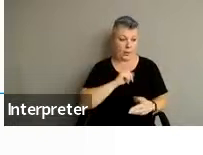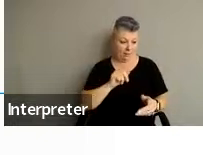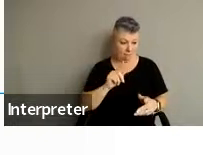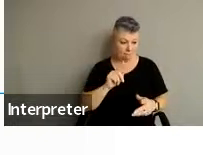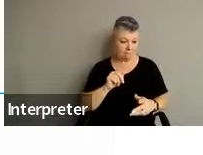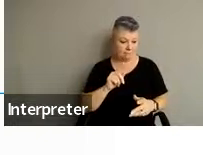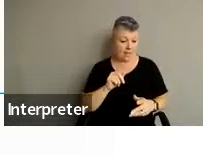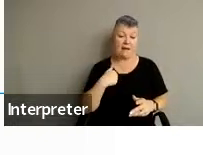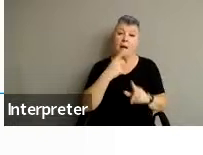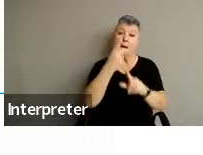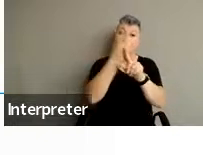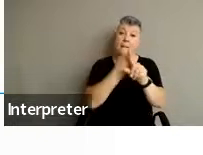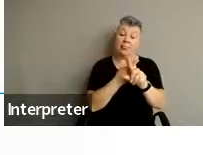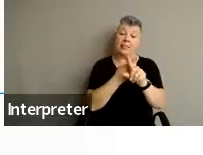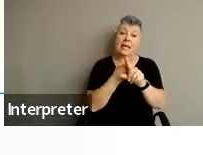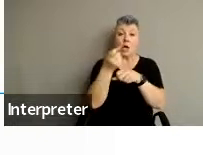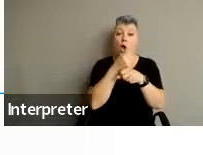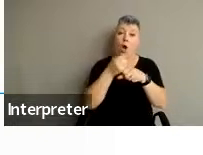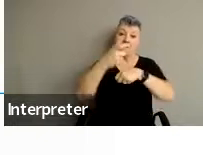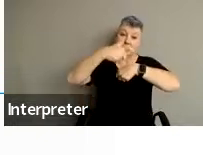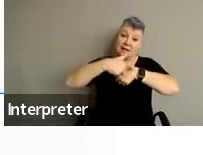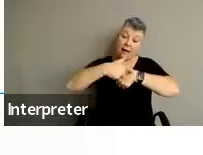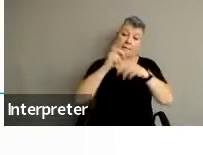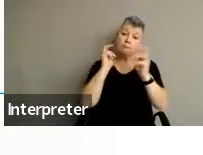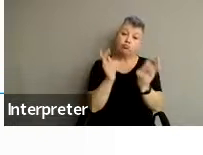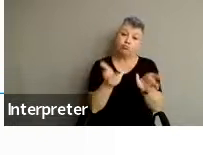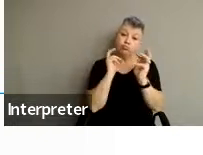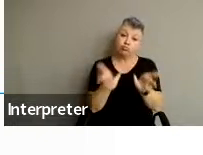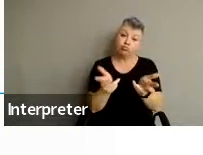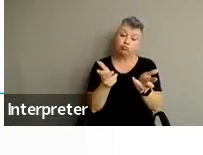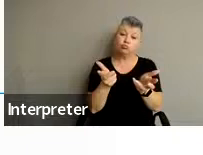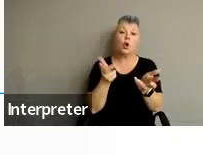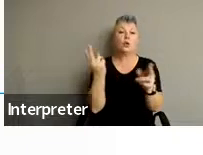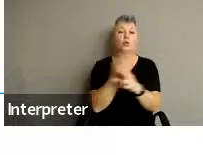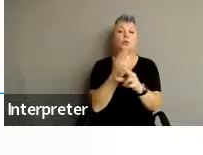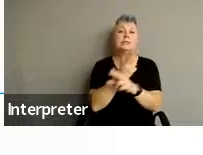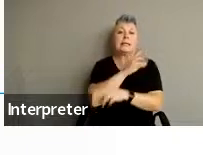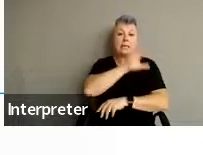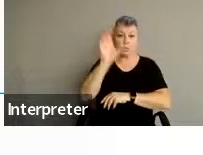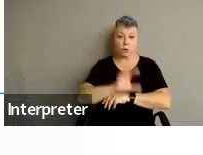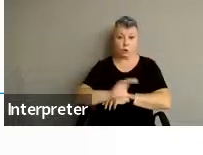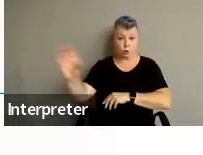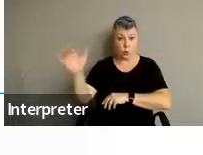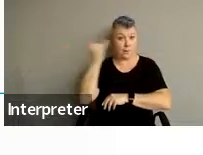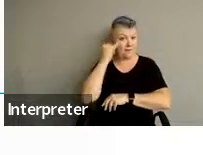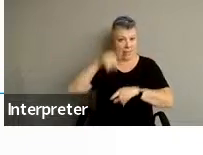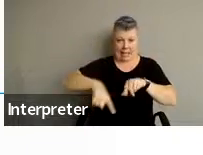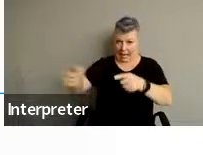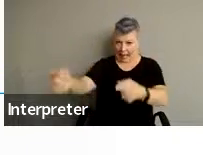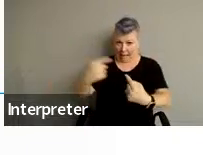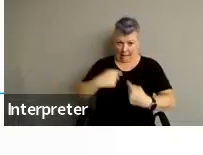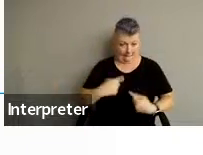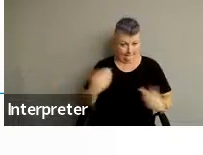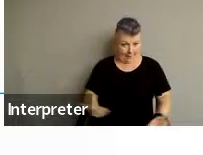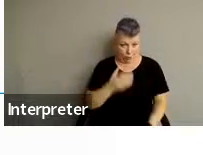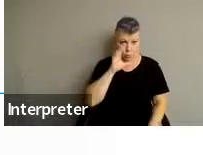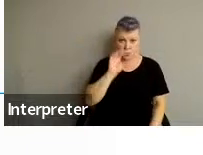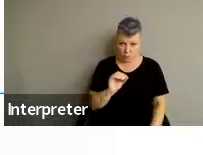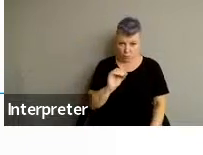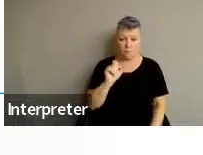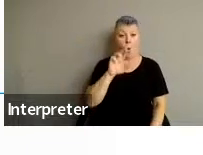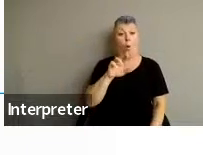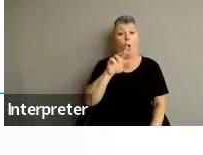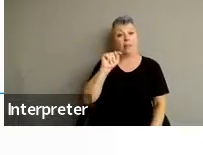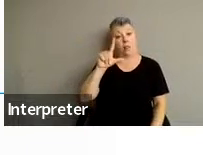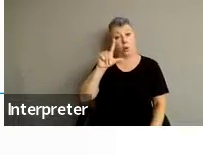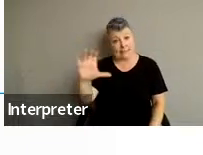monthly coffee hours via Zoom for those that can't come to our building or the Learning Center, just so